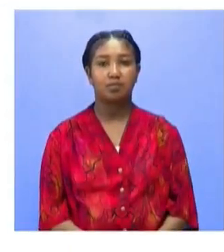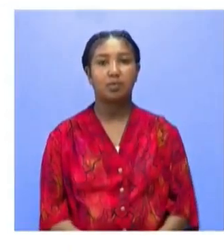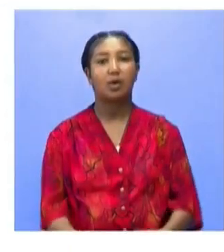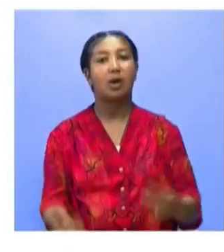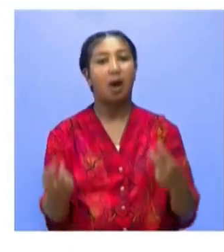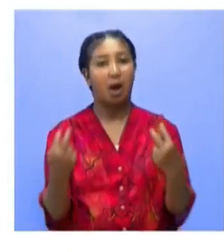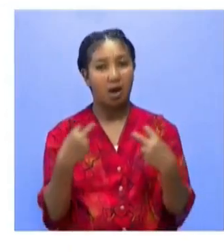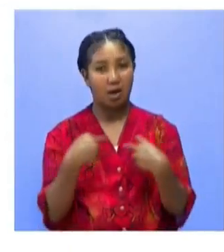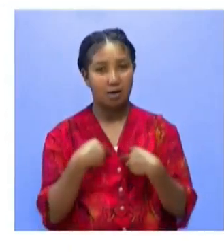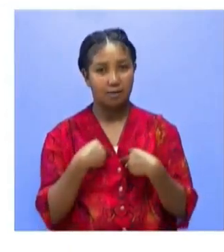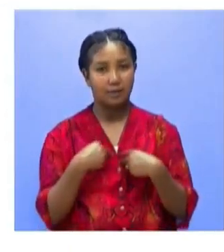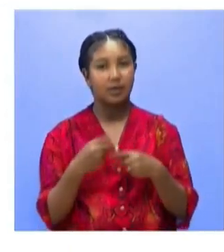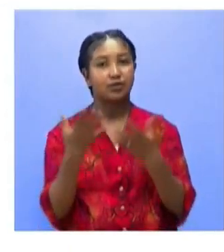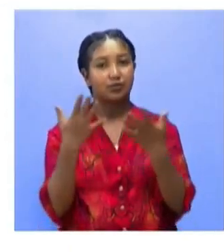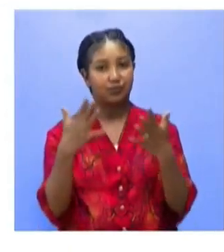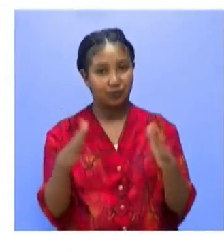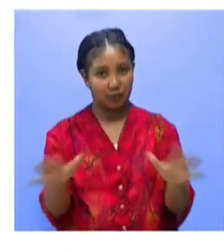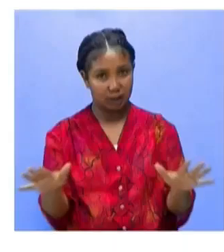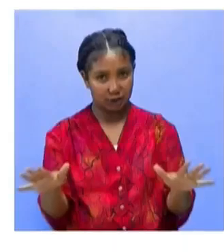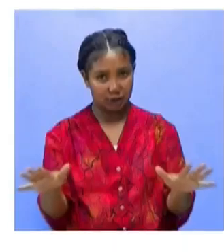have finished